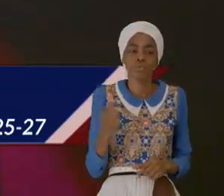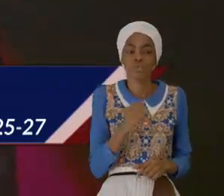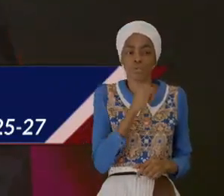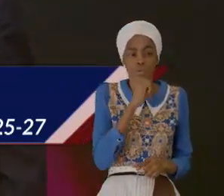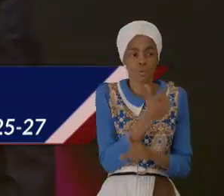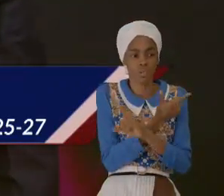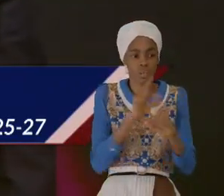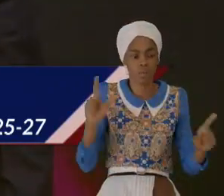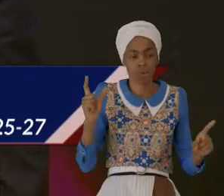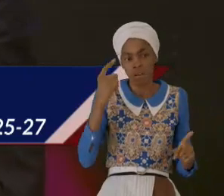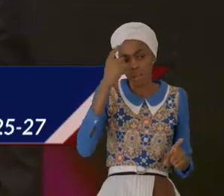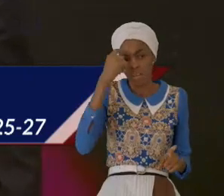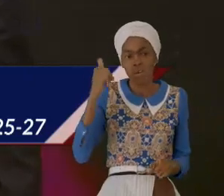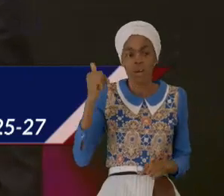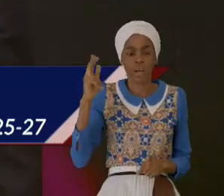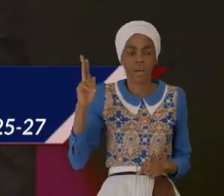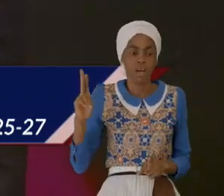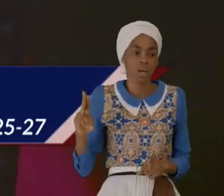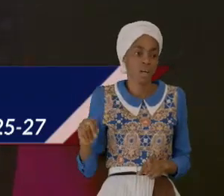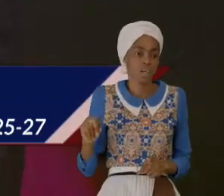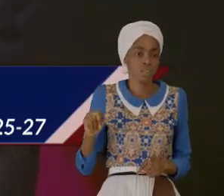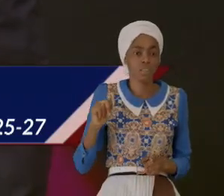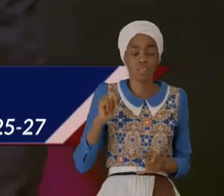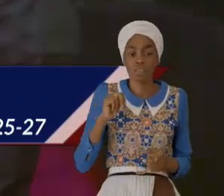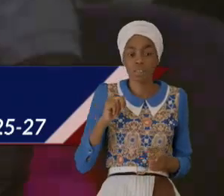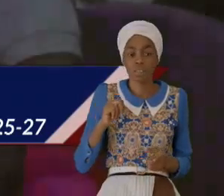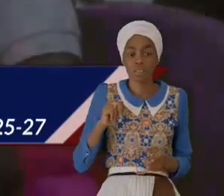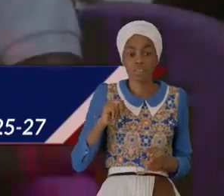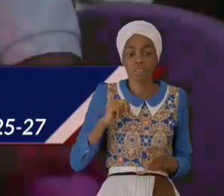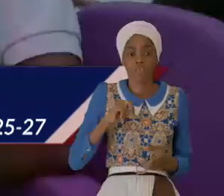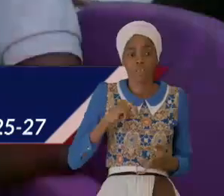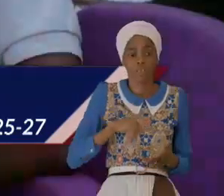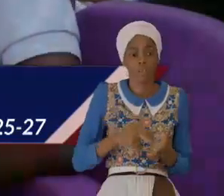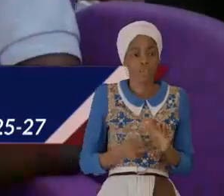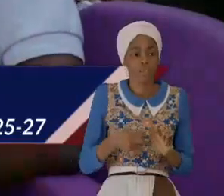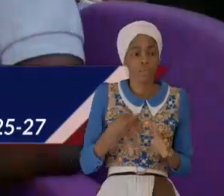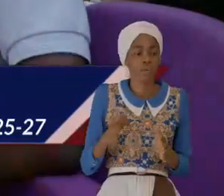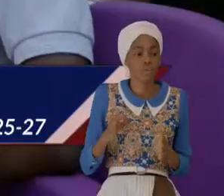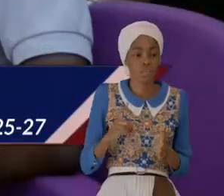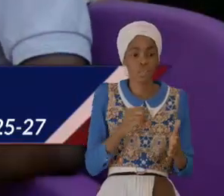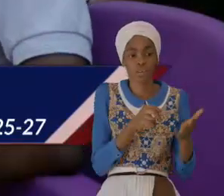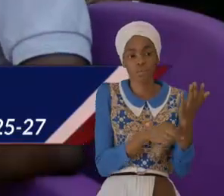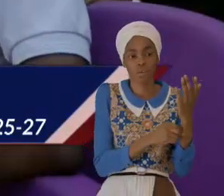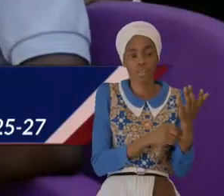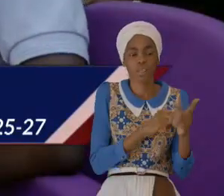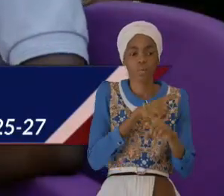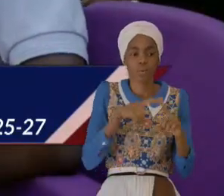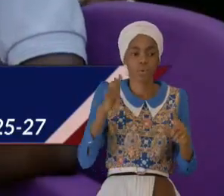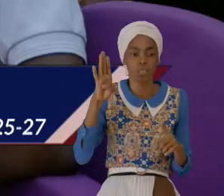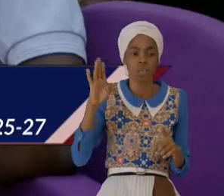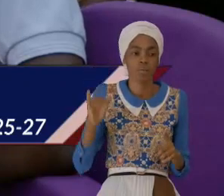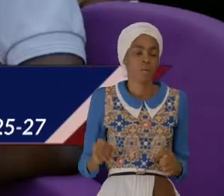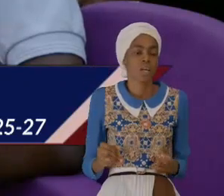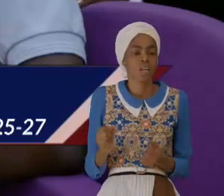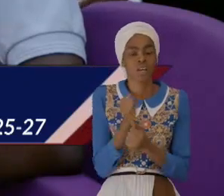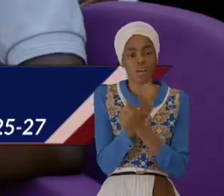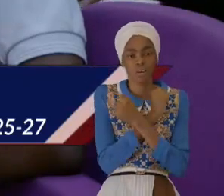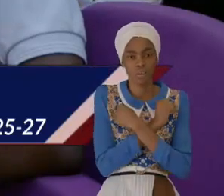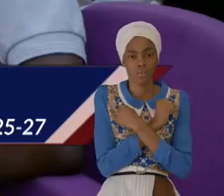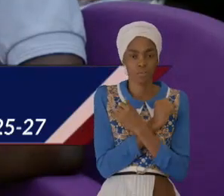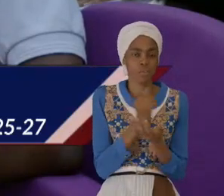for an occasion to the flesh, but by love